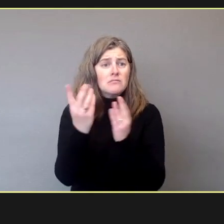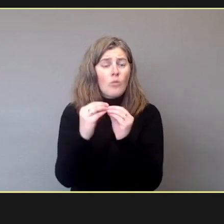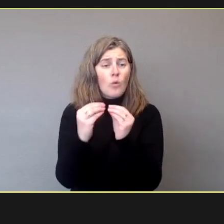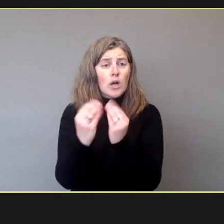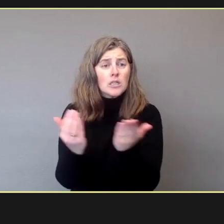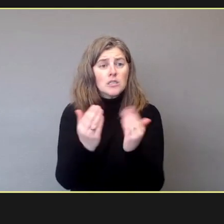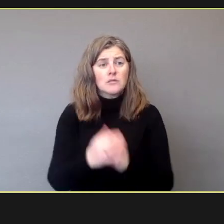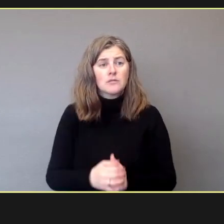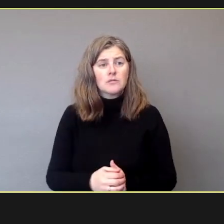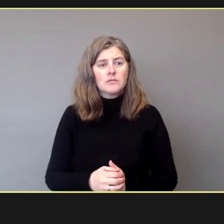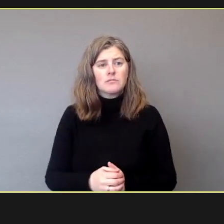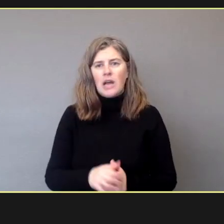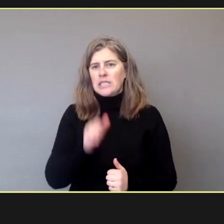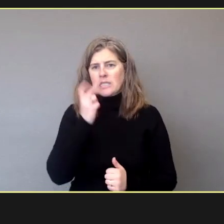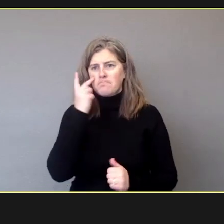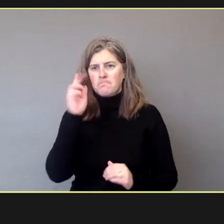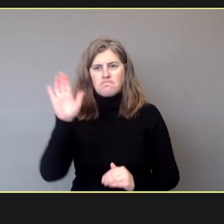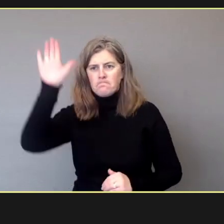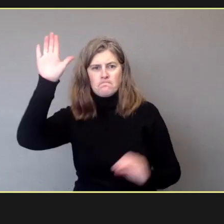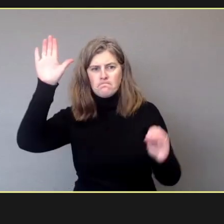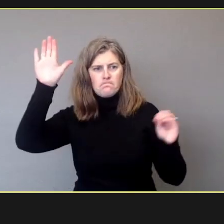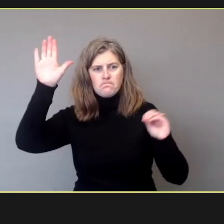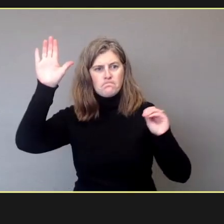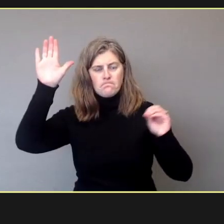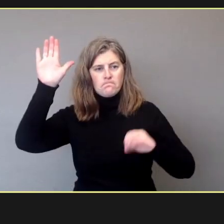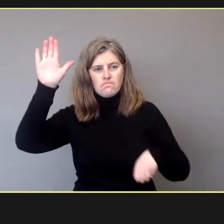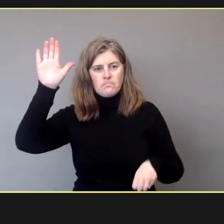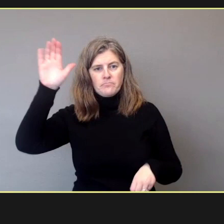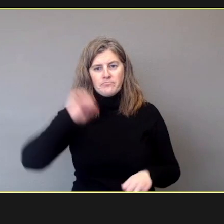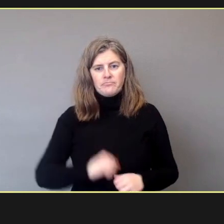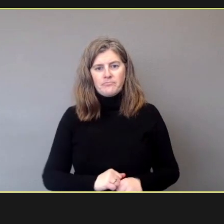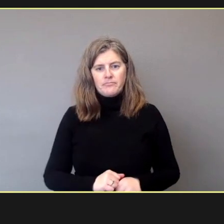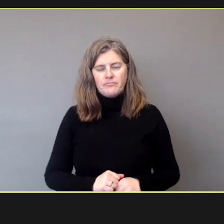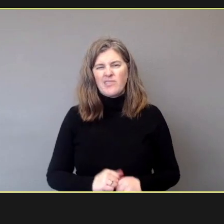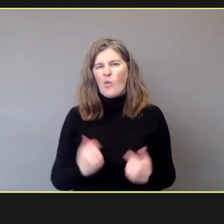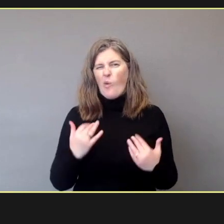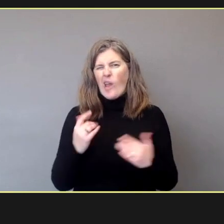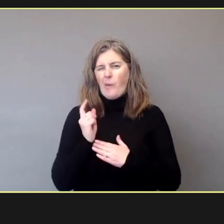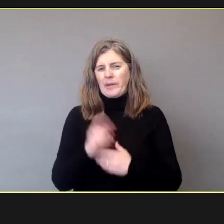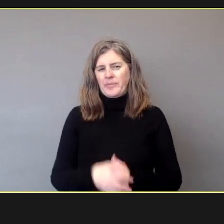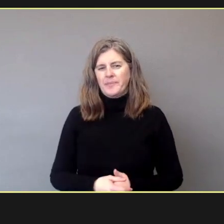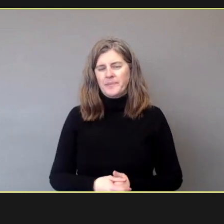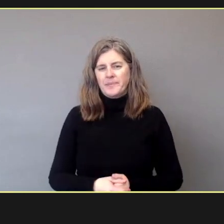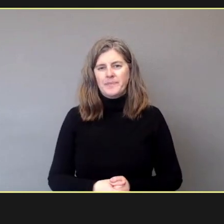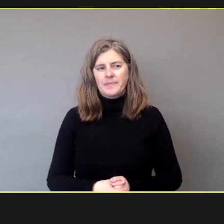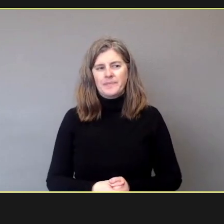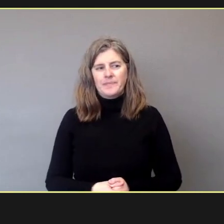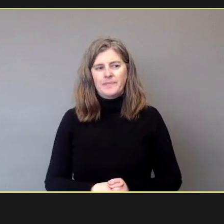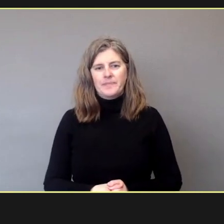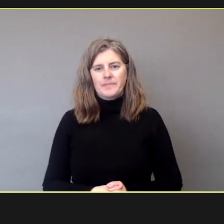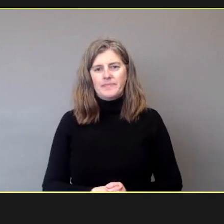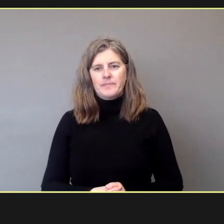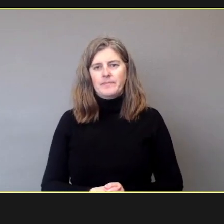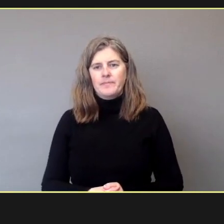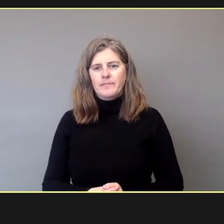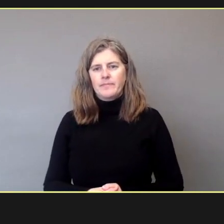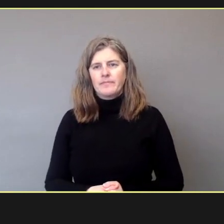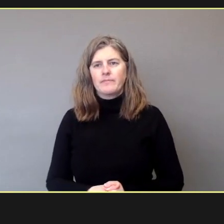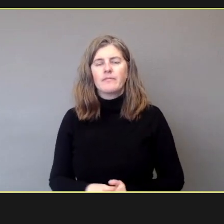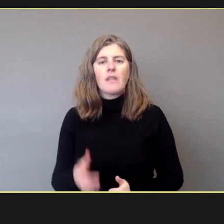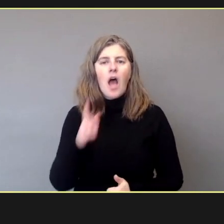I don't see any hands up, but we'll give it just a moment. I would just mention